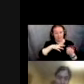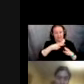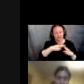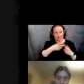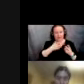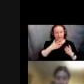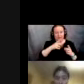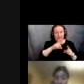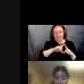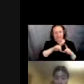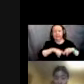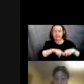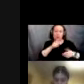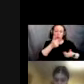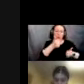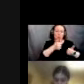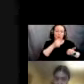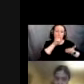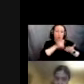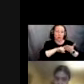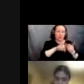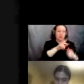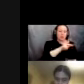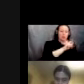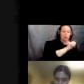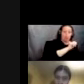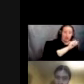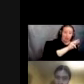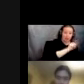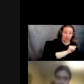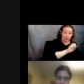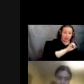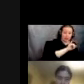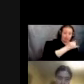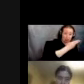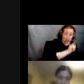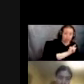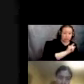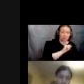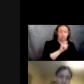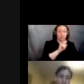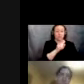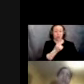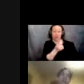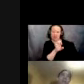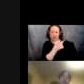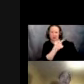or Kameichi, known as George Miyasato. And